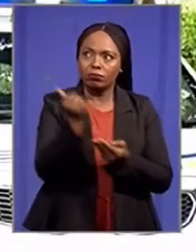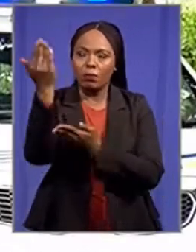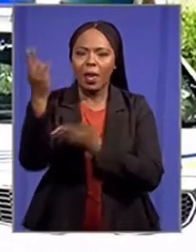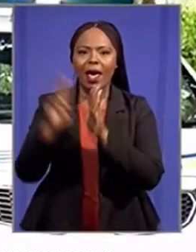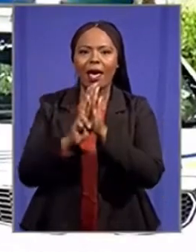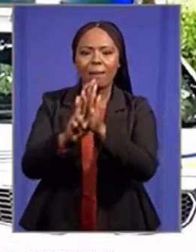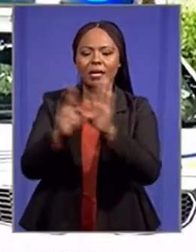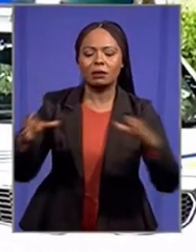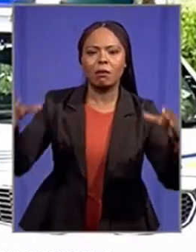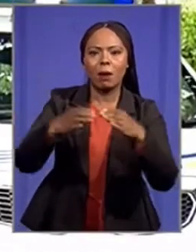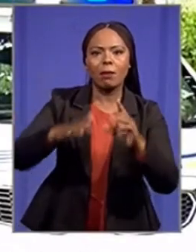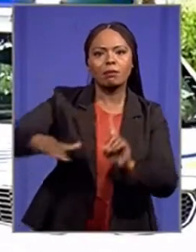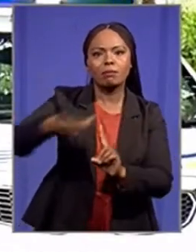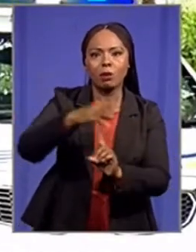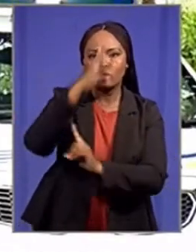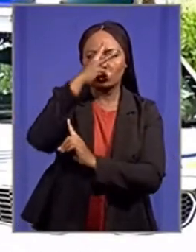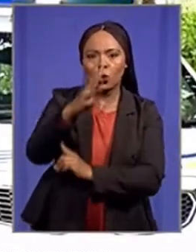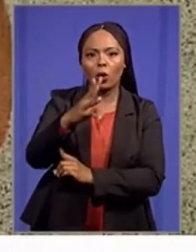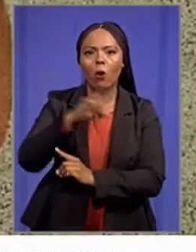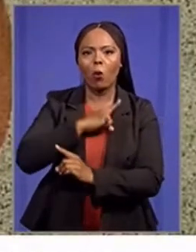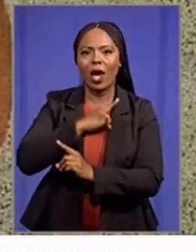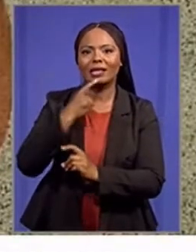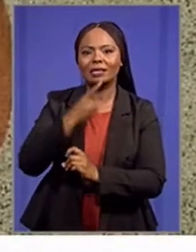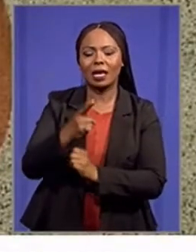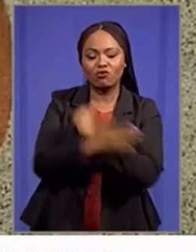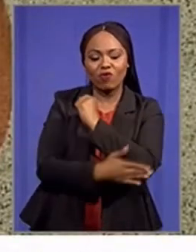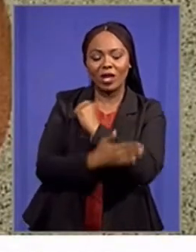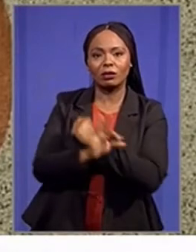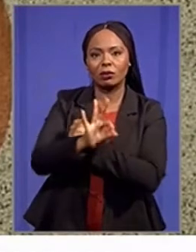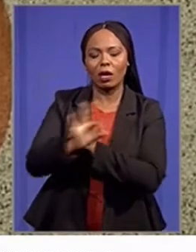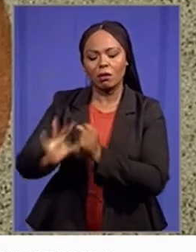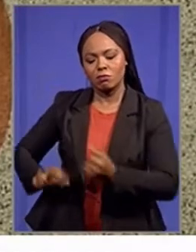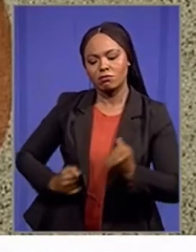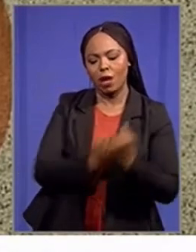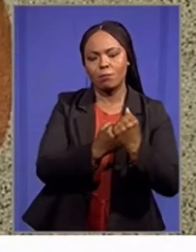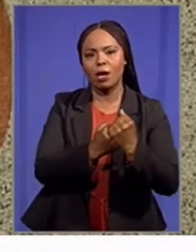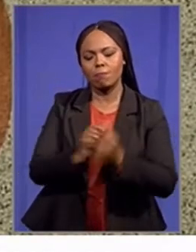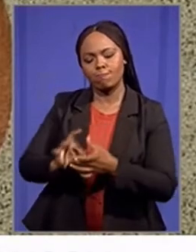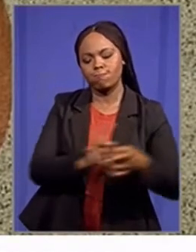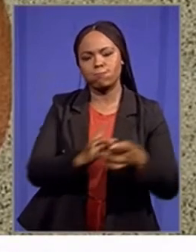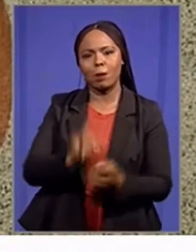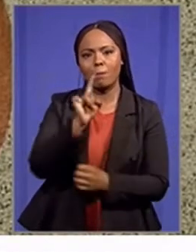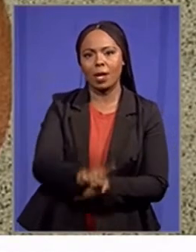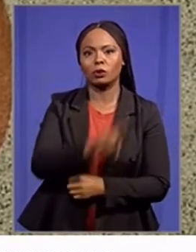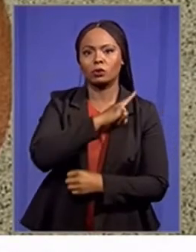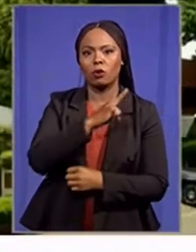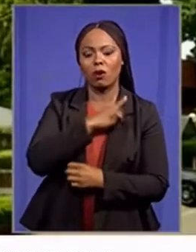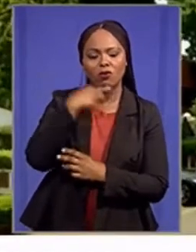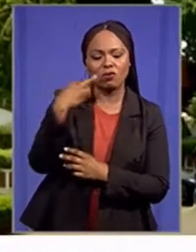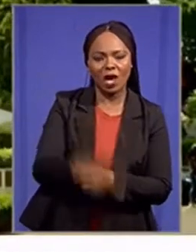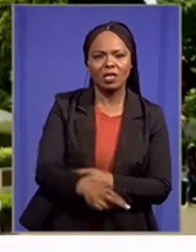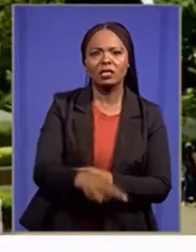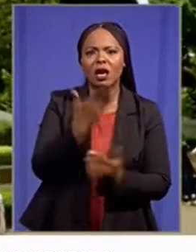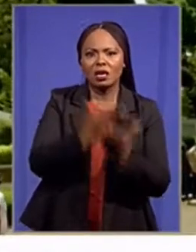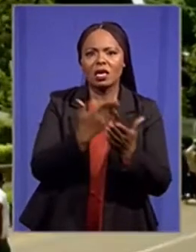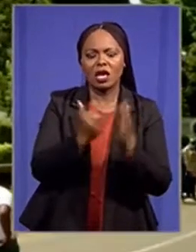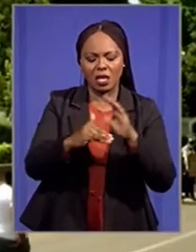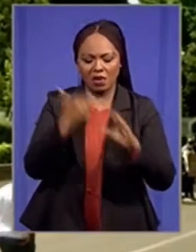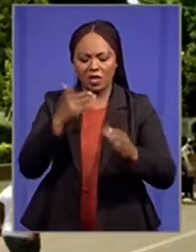mo magano ya baagi ba lefatshe go tshegetsa Russia ka ntlha ya faele yone fela enang le tsholofetso ya go tlisa tshepo